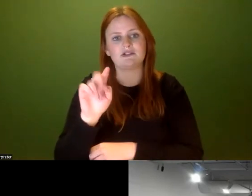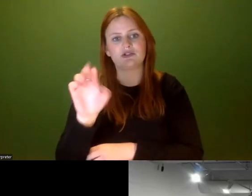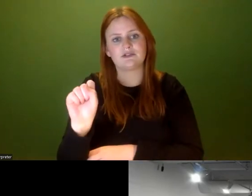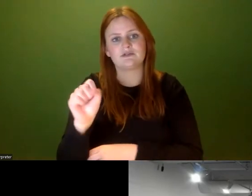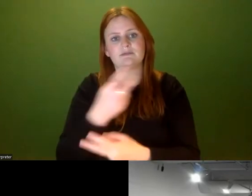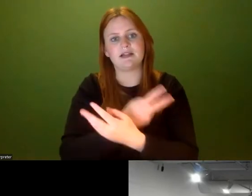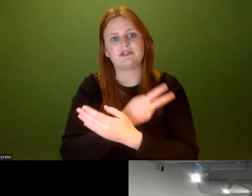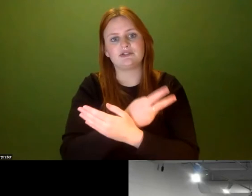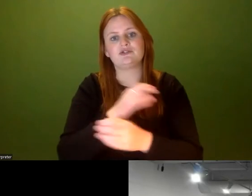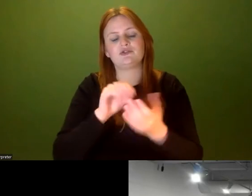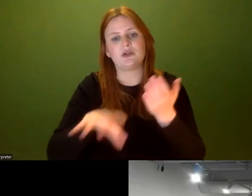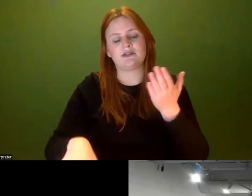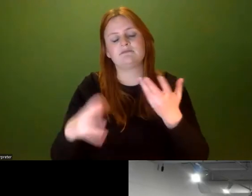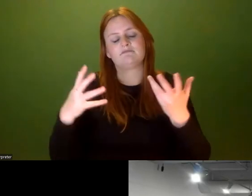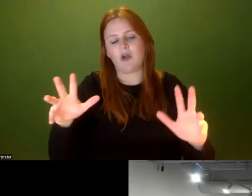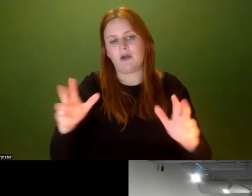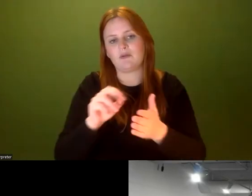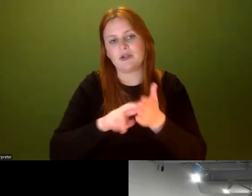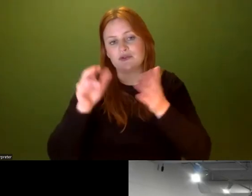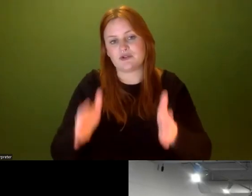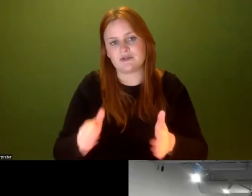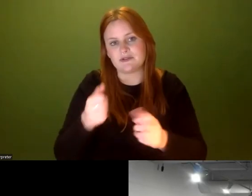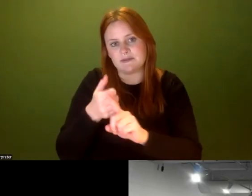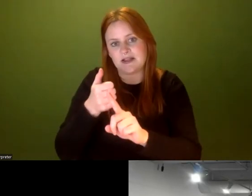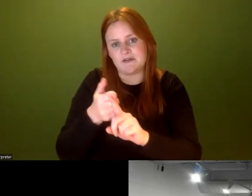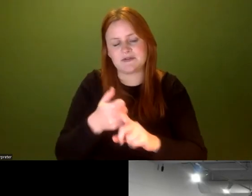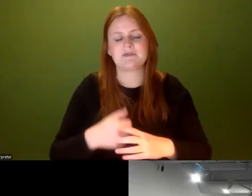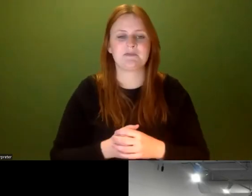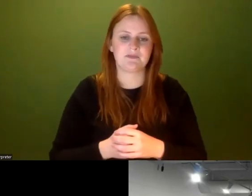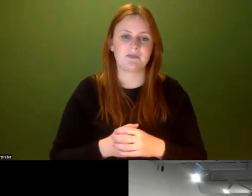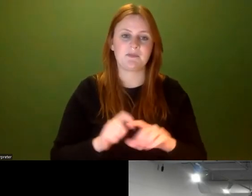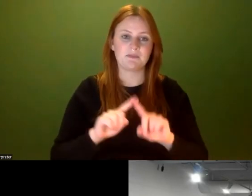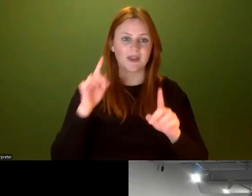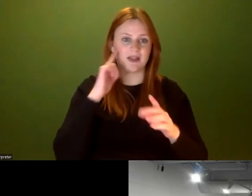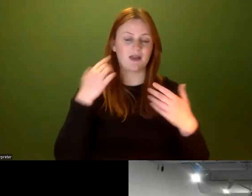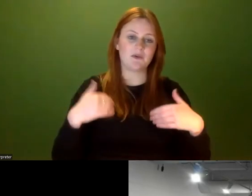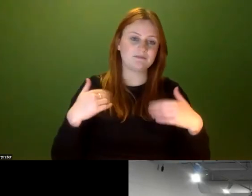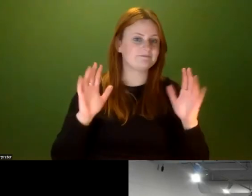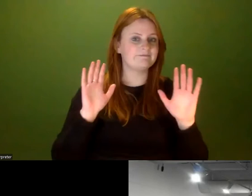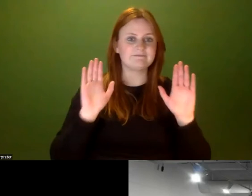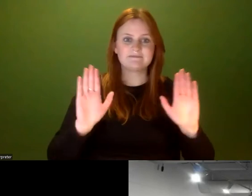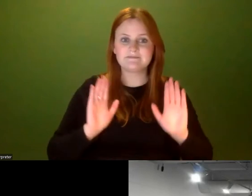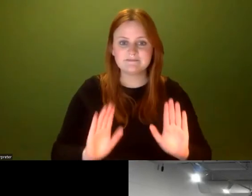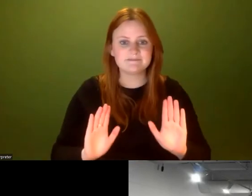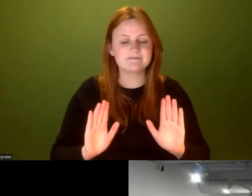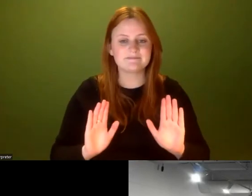researchers themselves. But I think it's a real